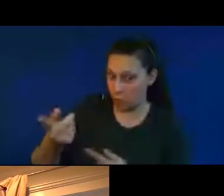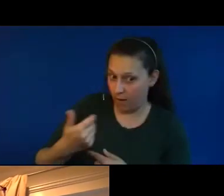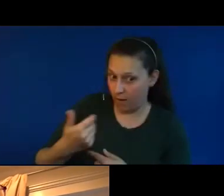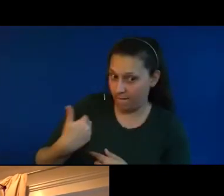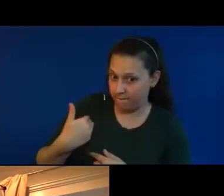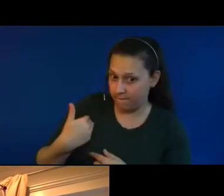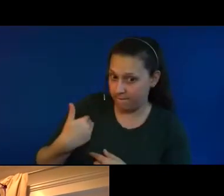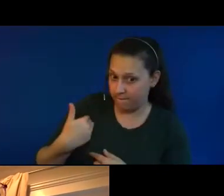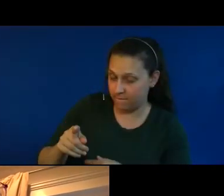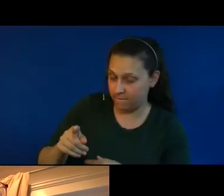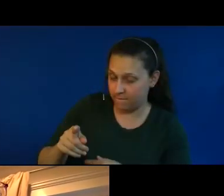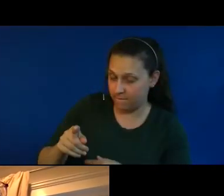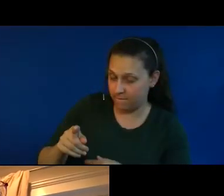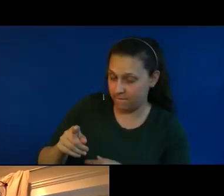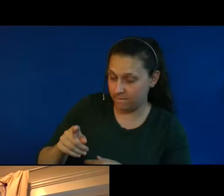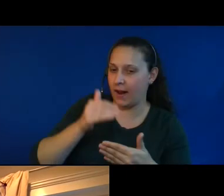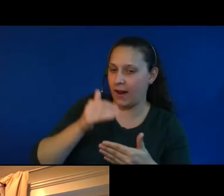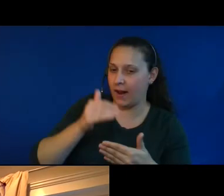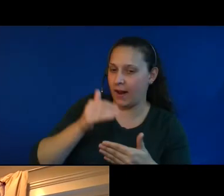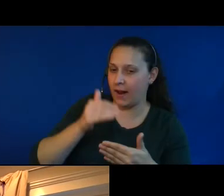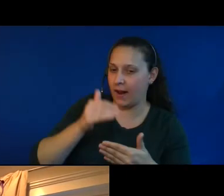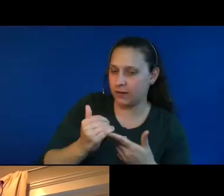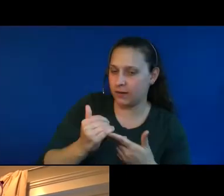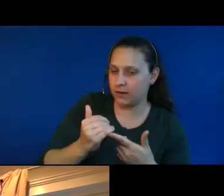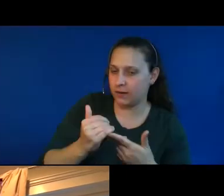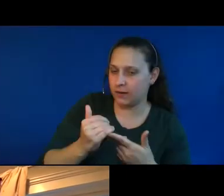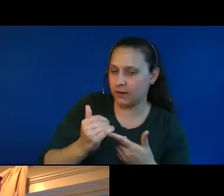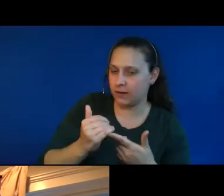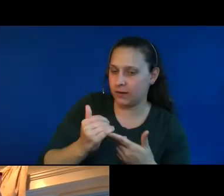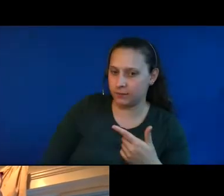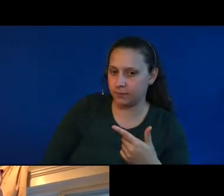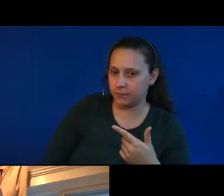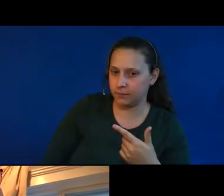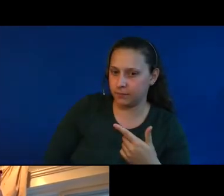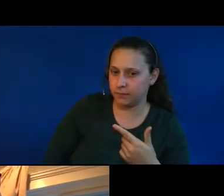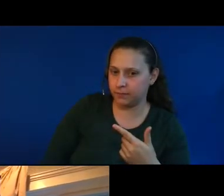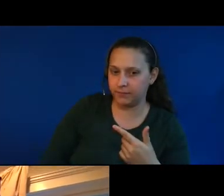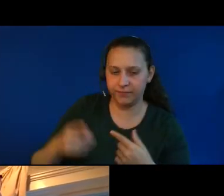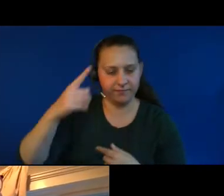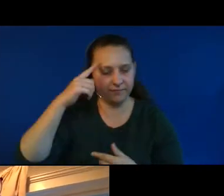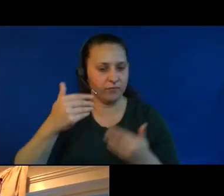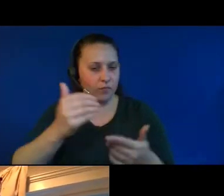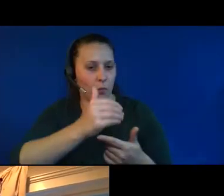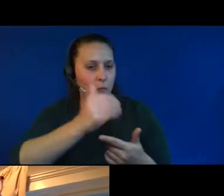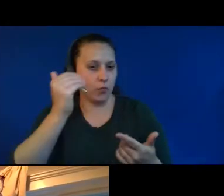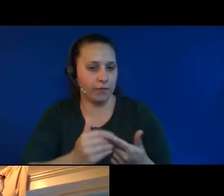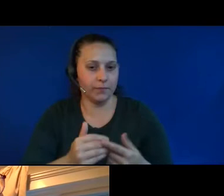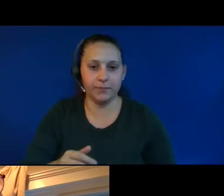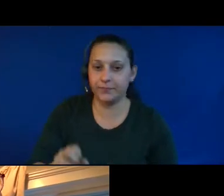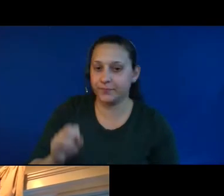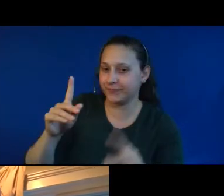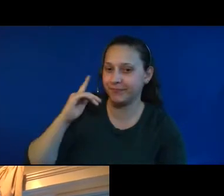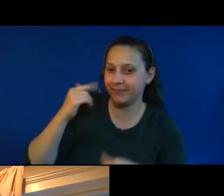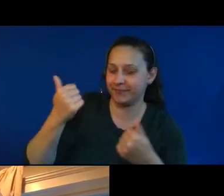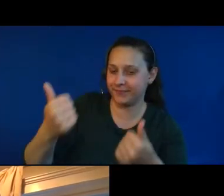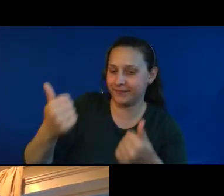move on to the next pitch? I think you should just move on, please. Okay, sounds great. Called